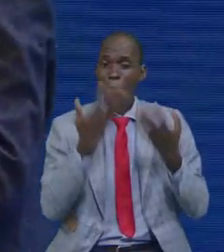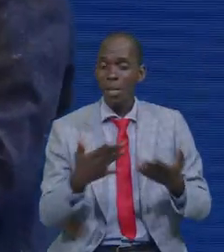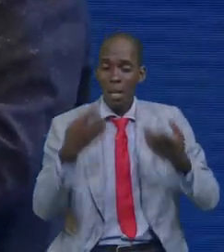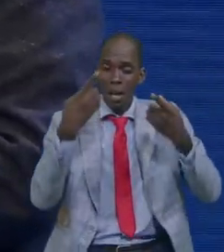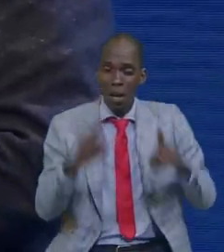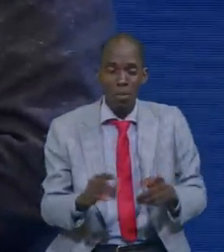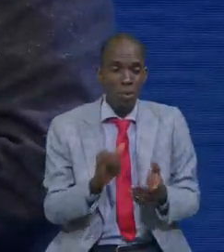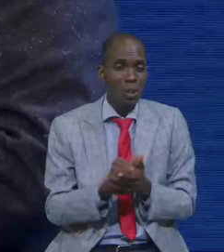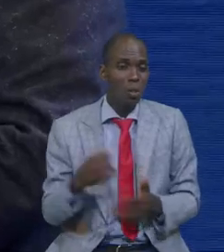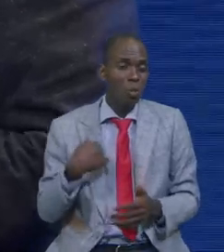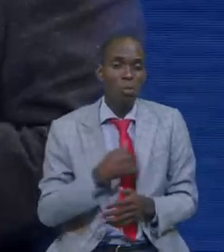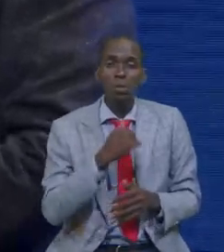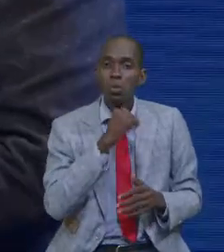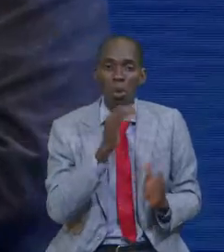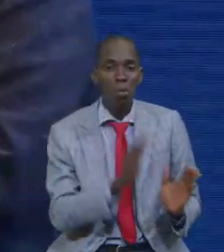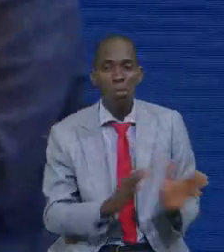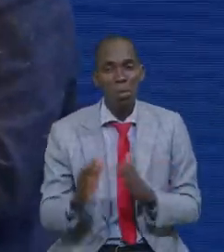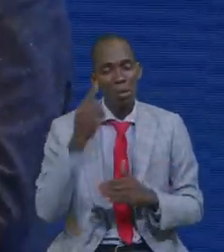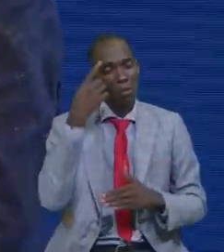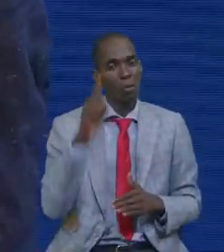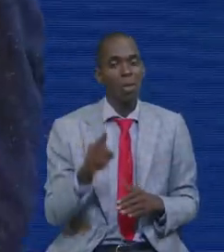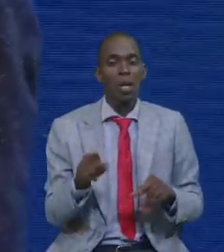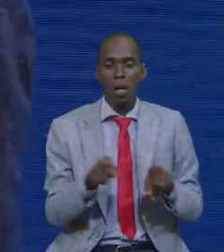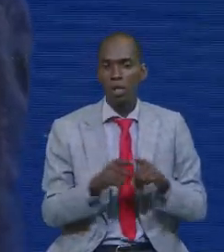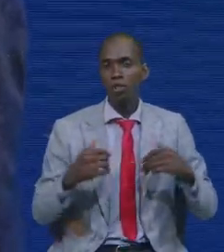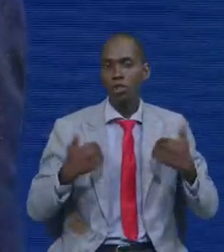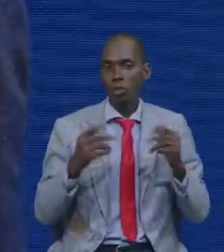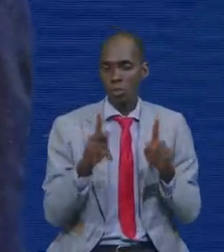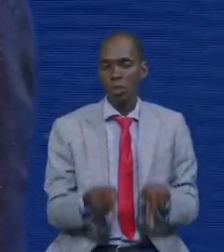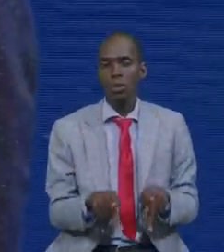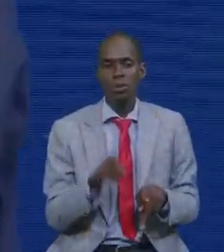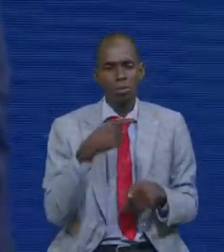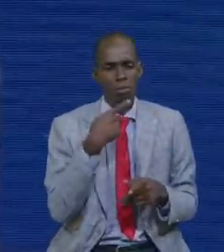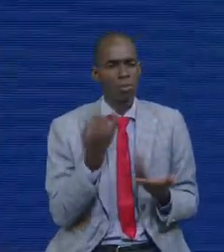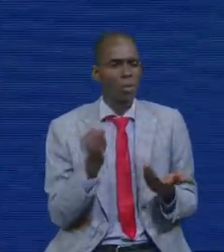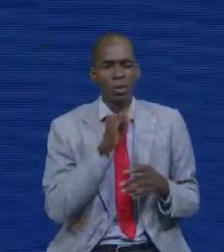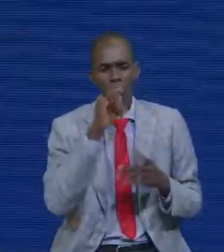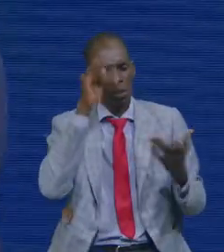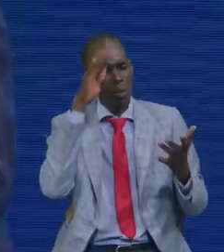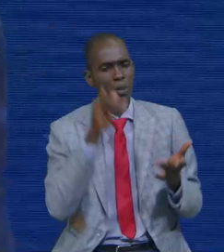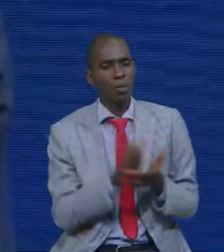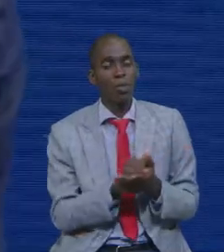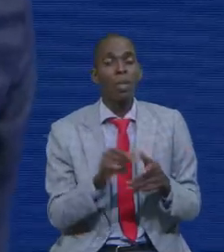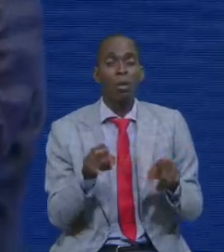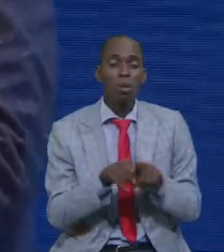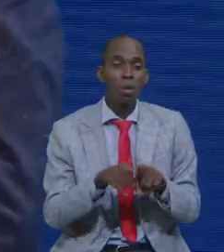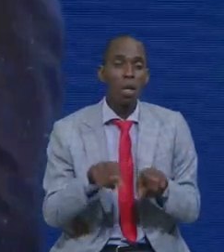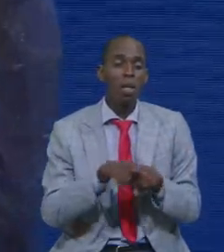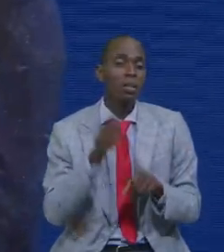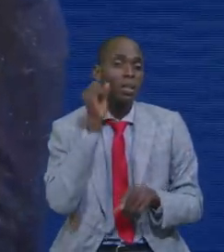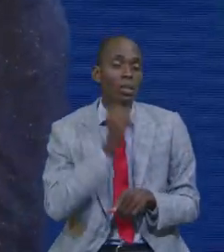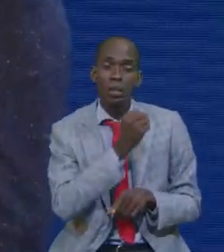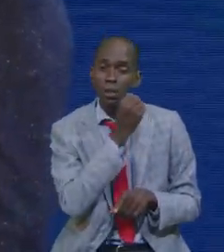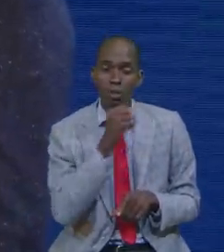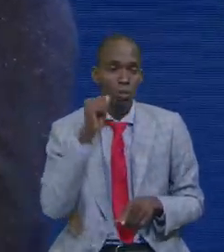expect before. As young people, I didn't expect that. As a single lady, you didn't expect